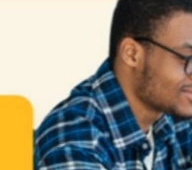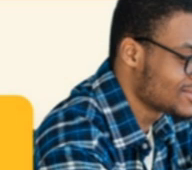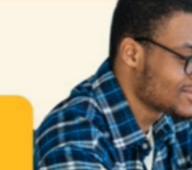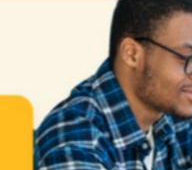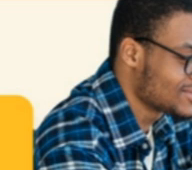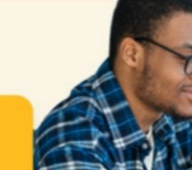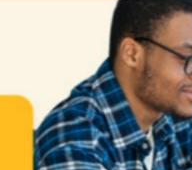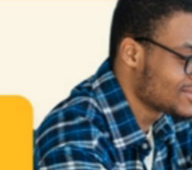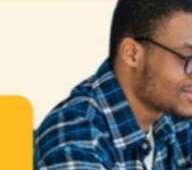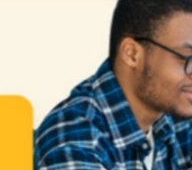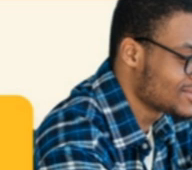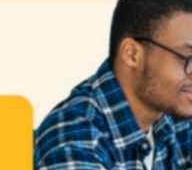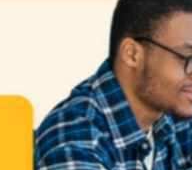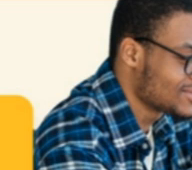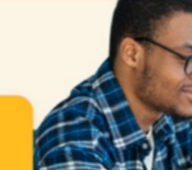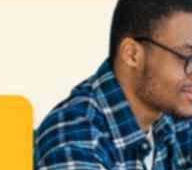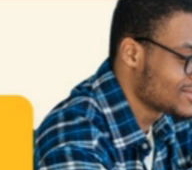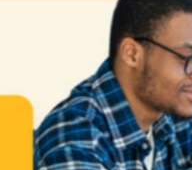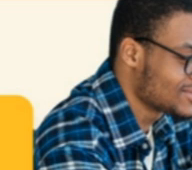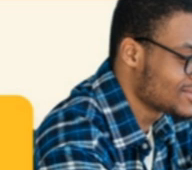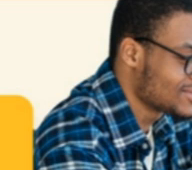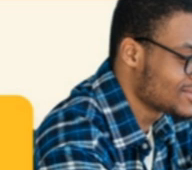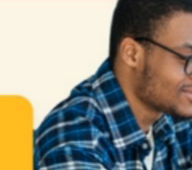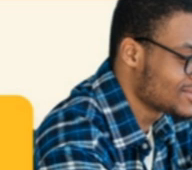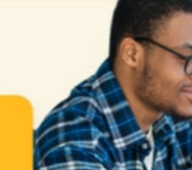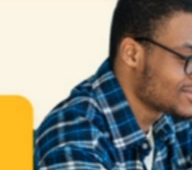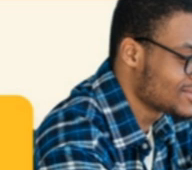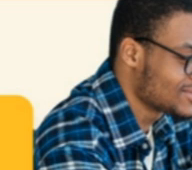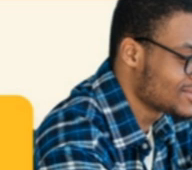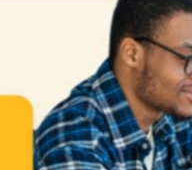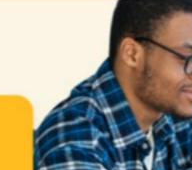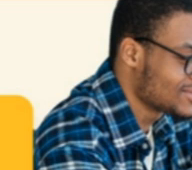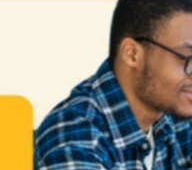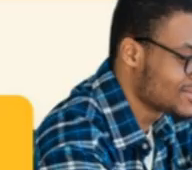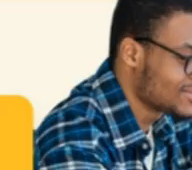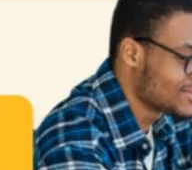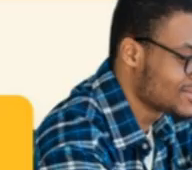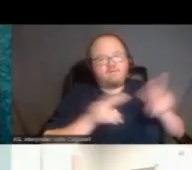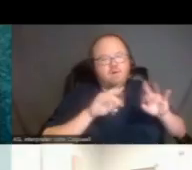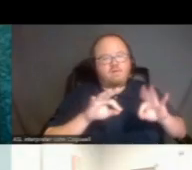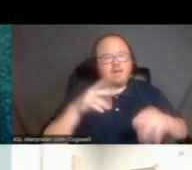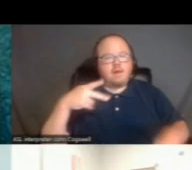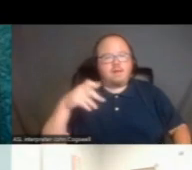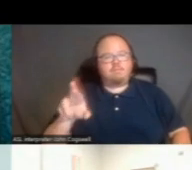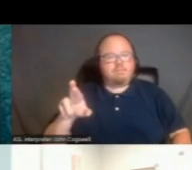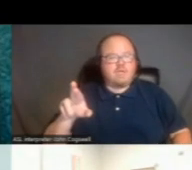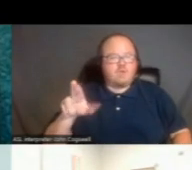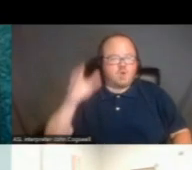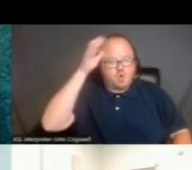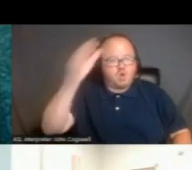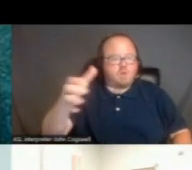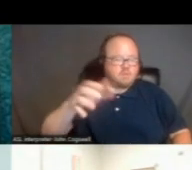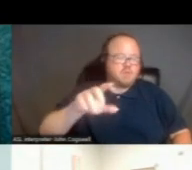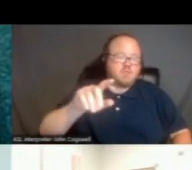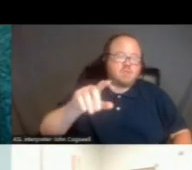or just want to talk. We, we talked earlier about the value of the P.E.R.S. concept and take my